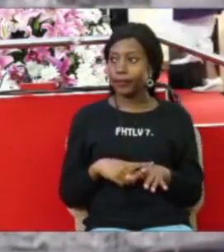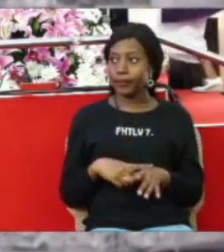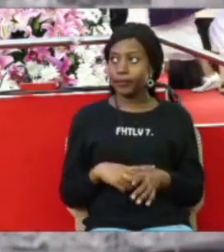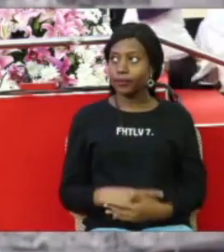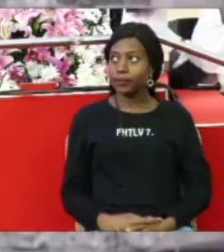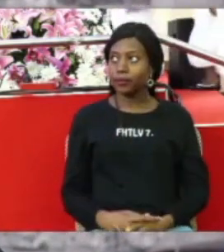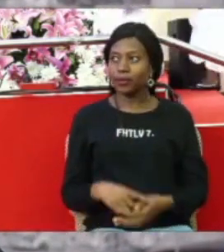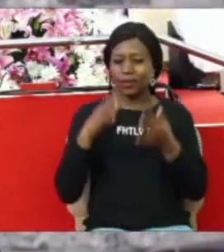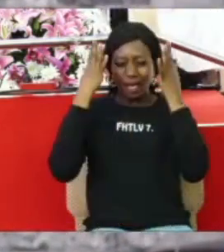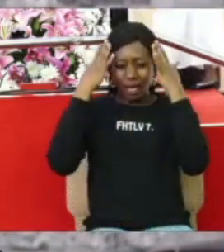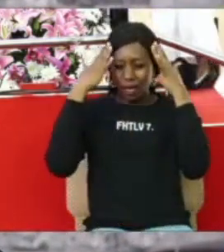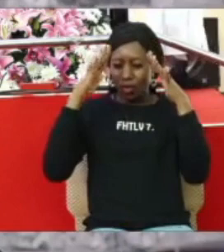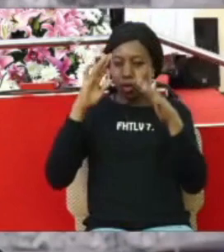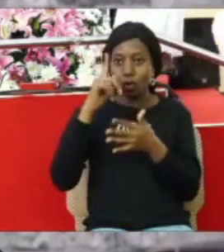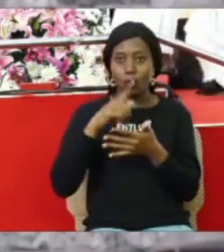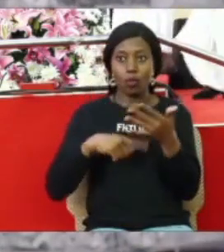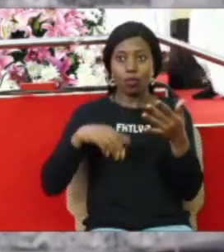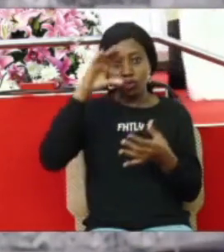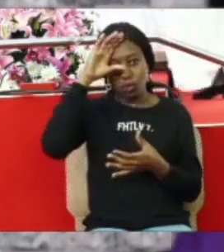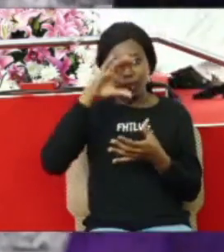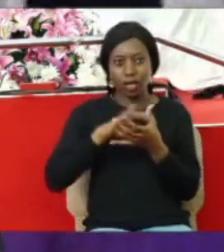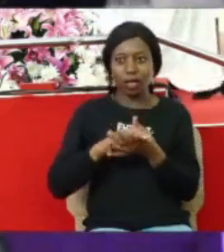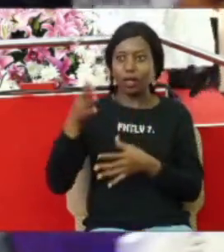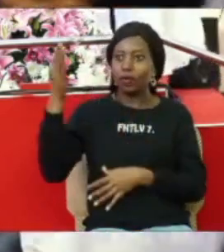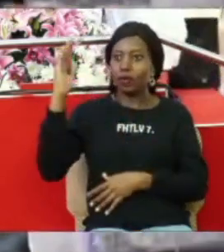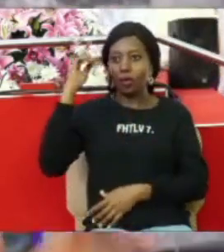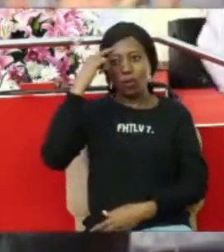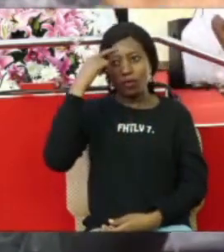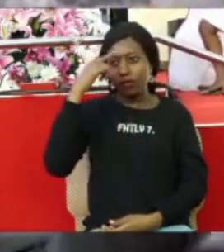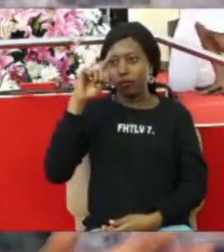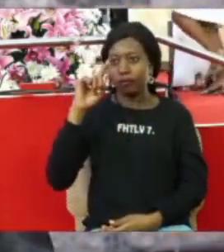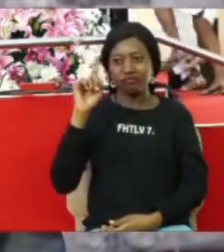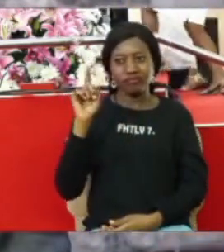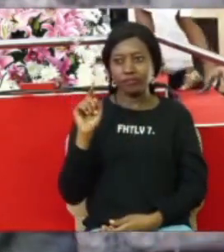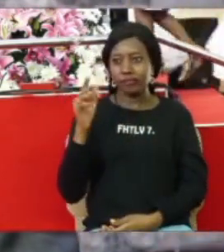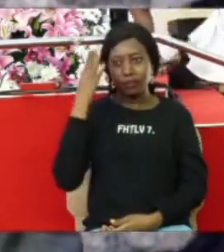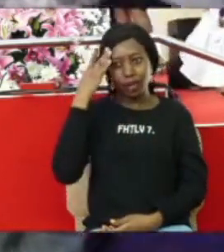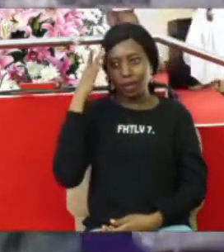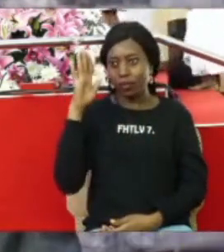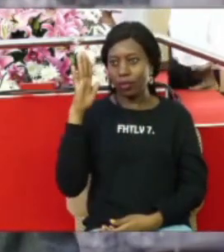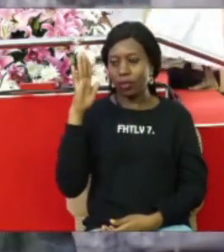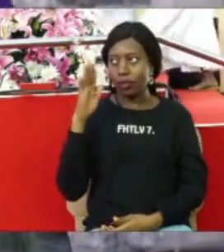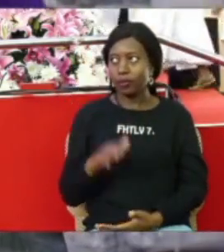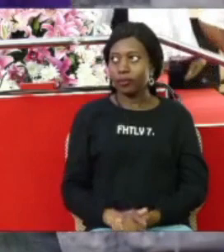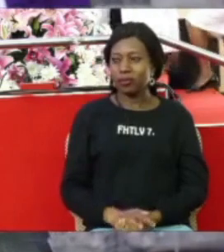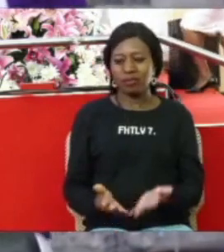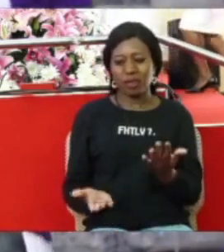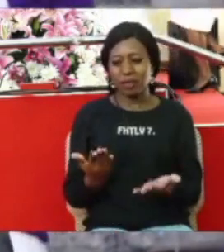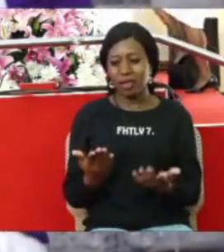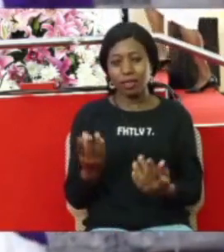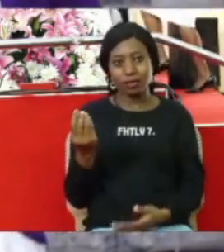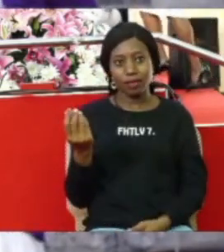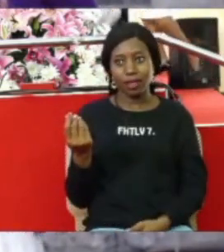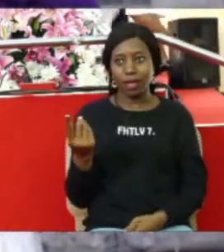I don't know what you're believing God for. And you know what? Simply, faith. Imagine it. Faith. Now, I've told you what faith is all